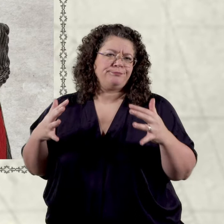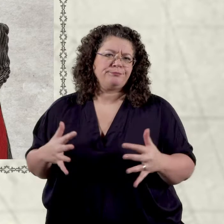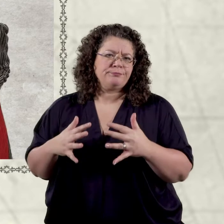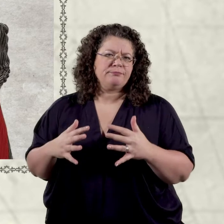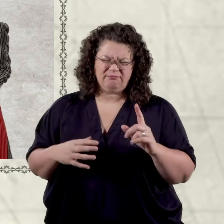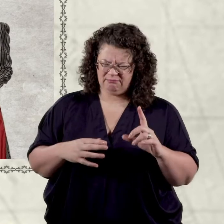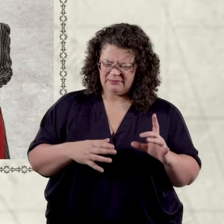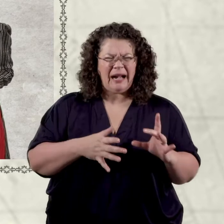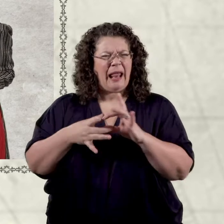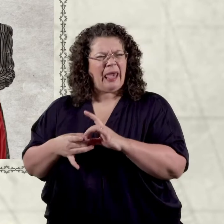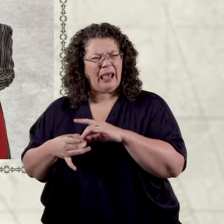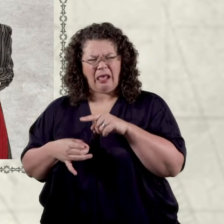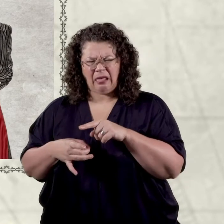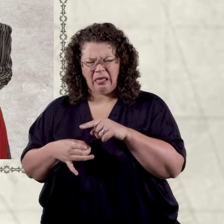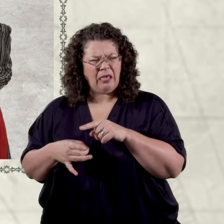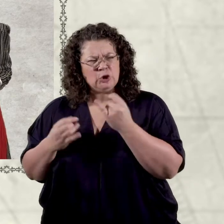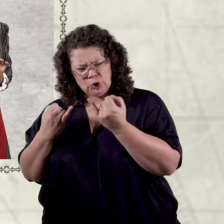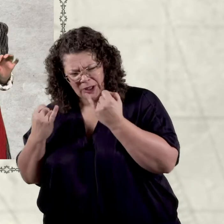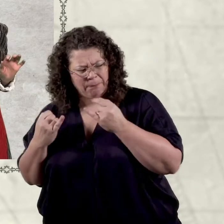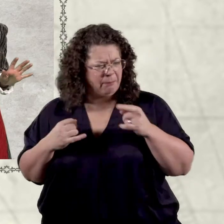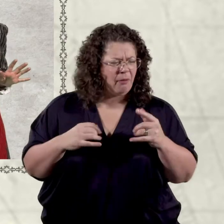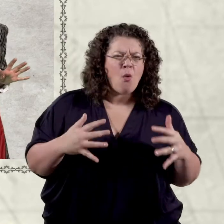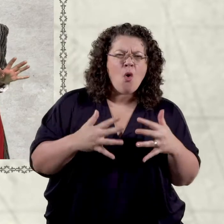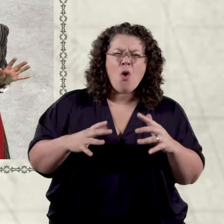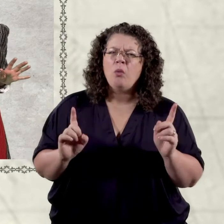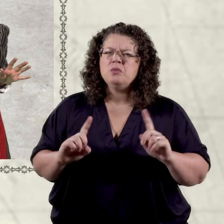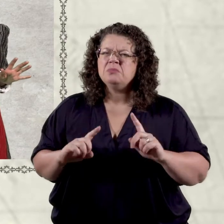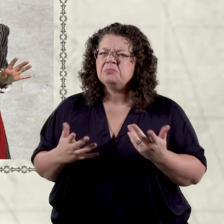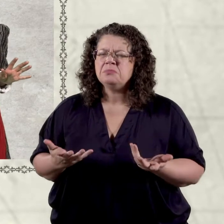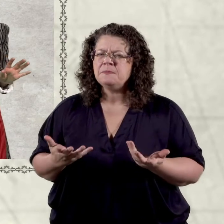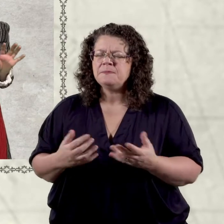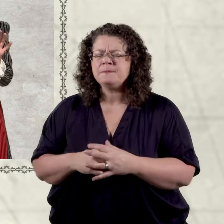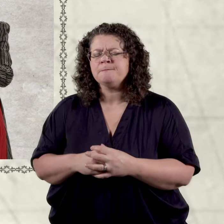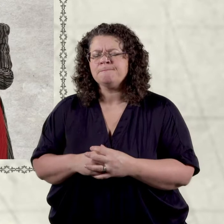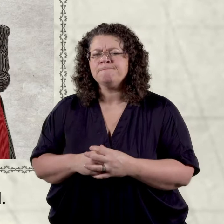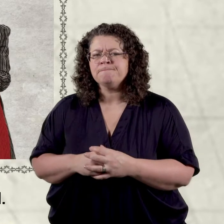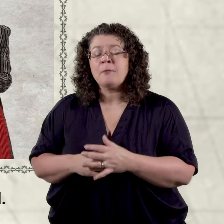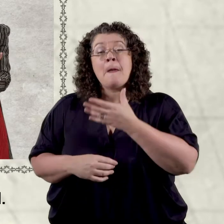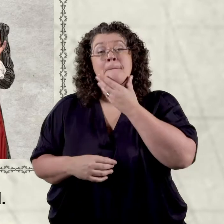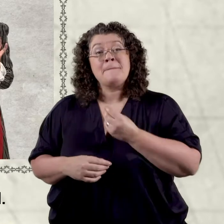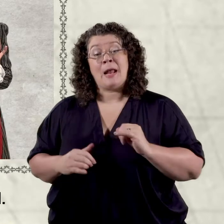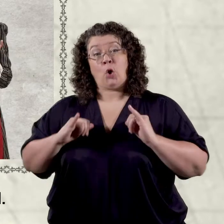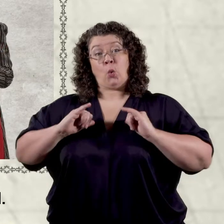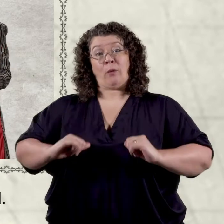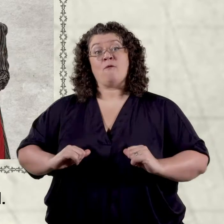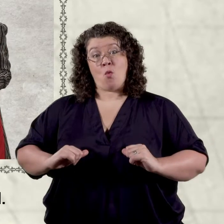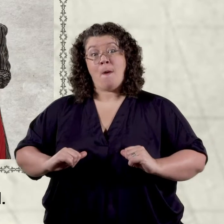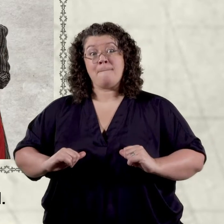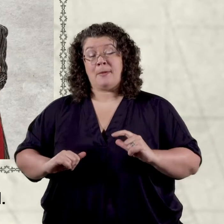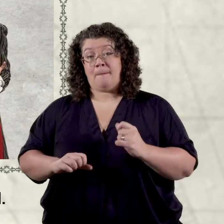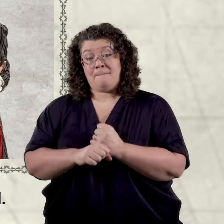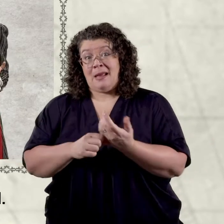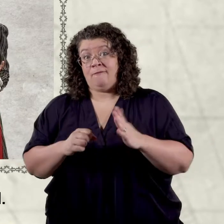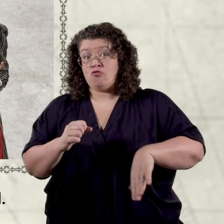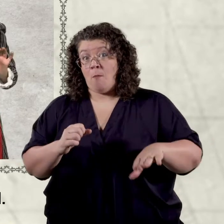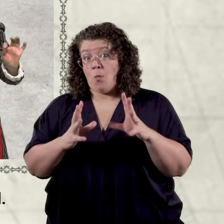the connection between sheep and this war? The men's uniforms were made